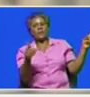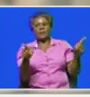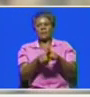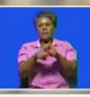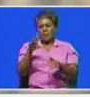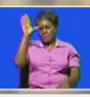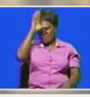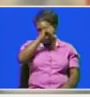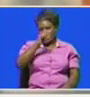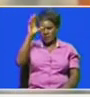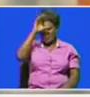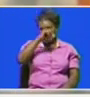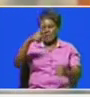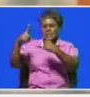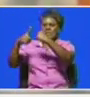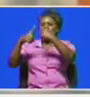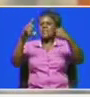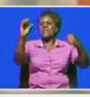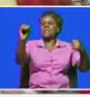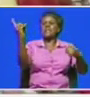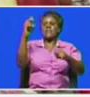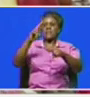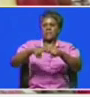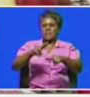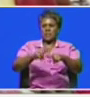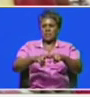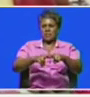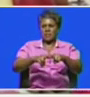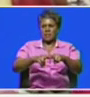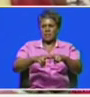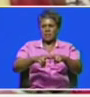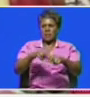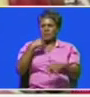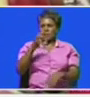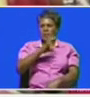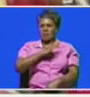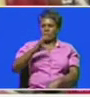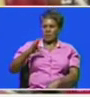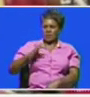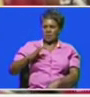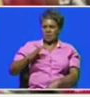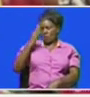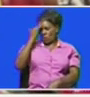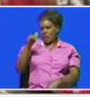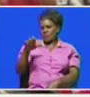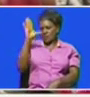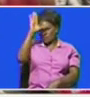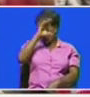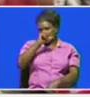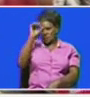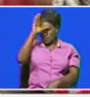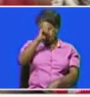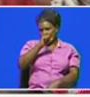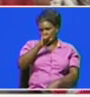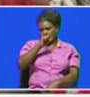have skipped a record 60 sittings. He may have managed to convince the Committee of Privileges on why he was missing in action.